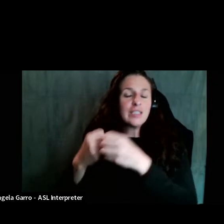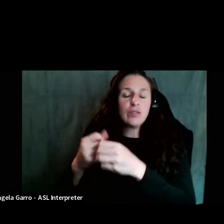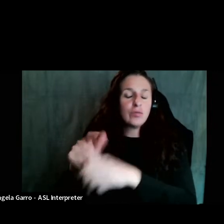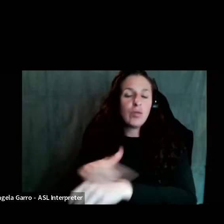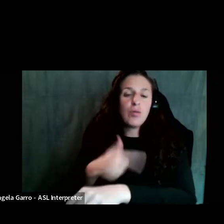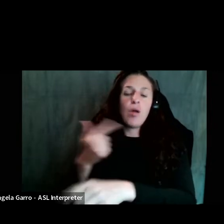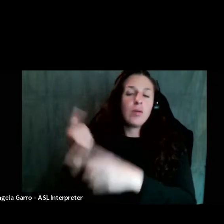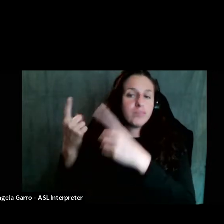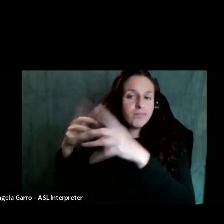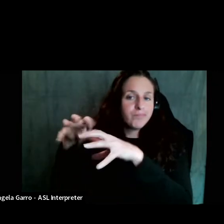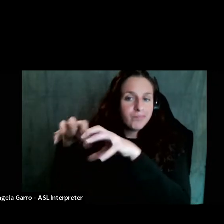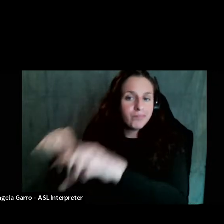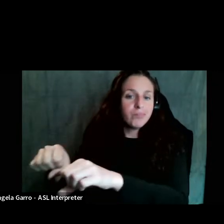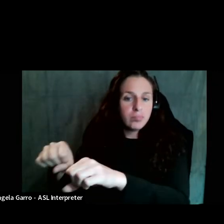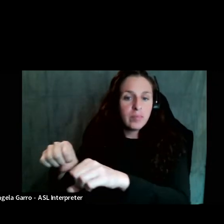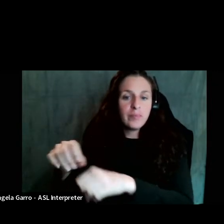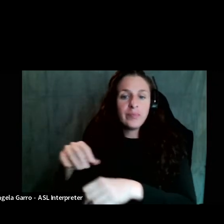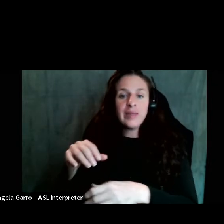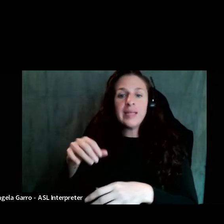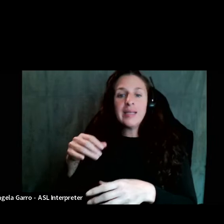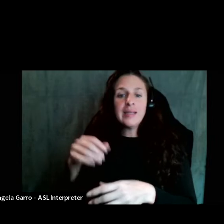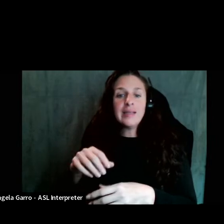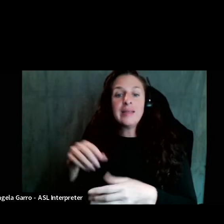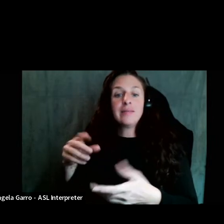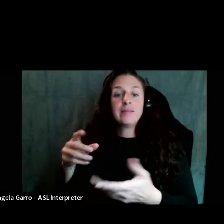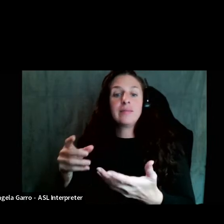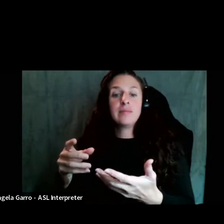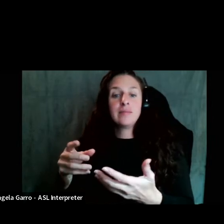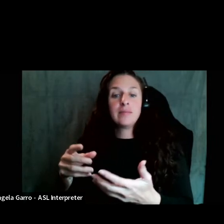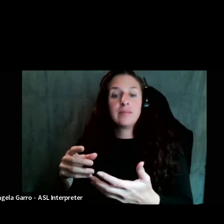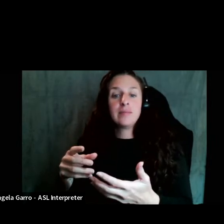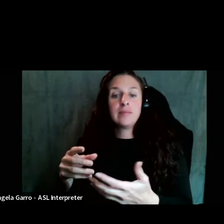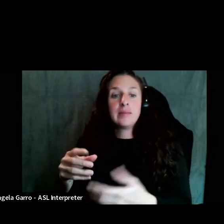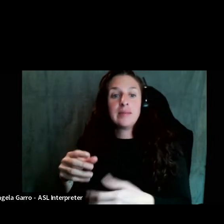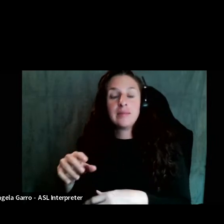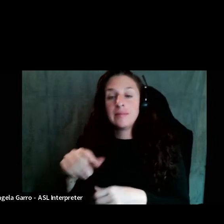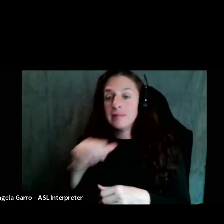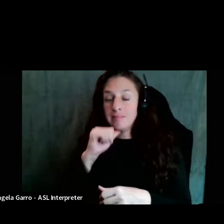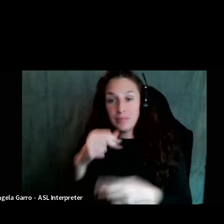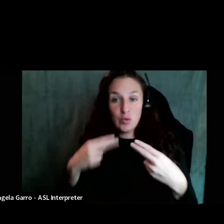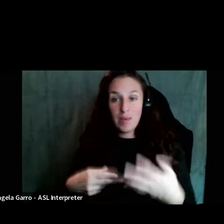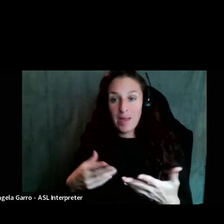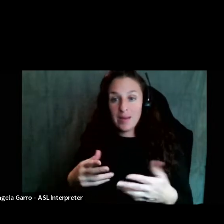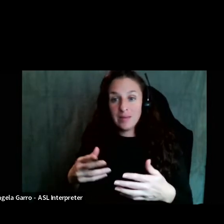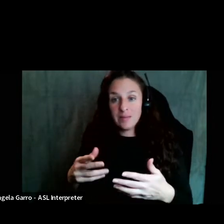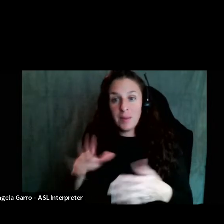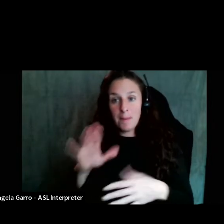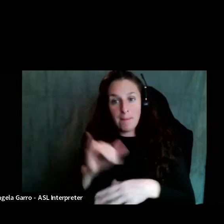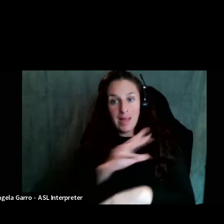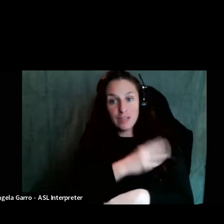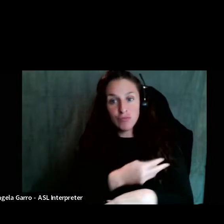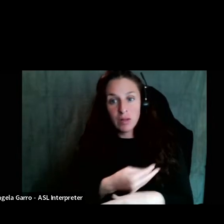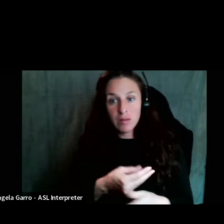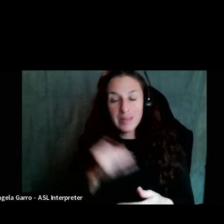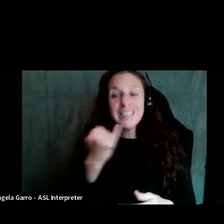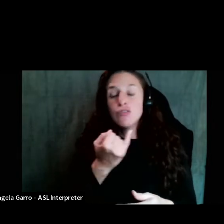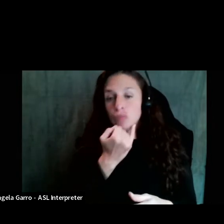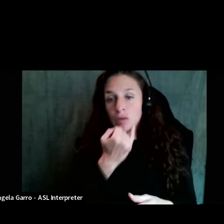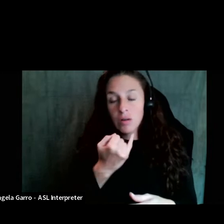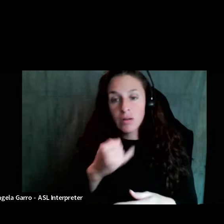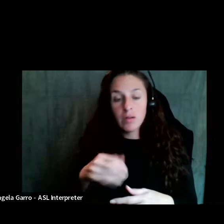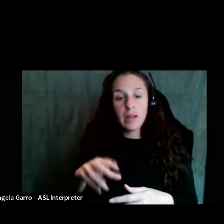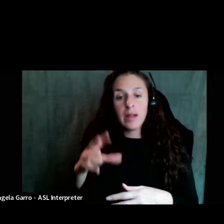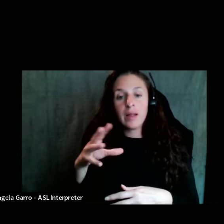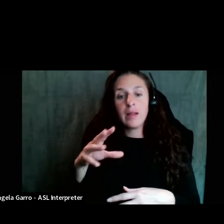occupation and inhumane treatment of Palestinians by Israel, they are speaking out. And they are being silenced. And they are